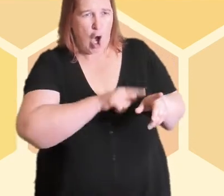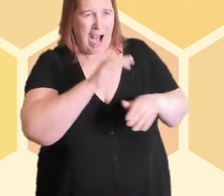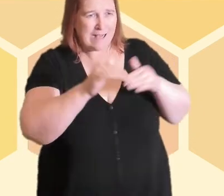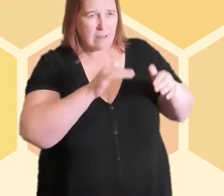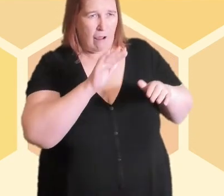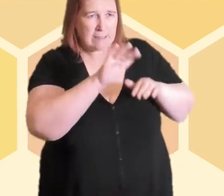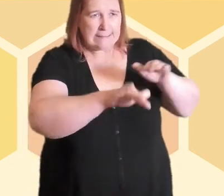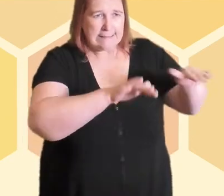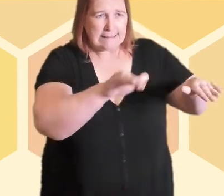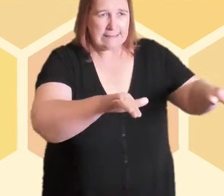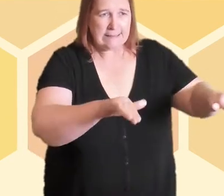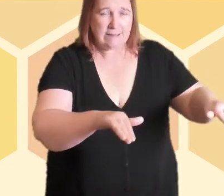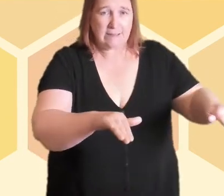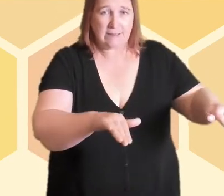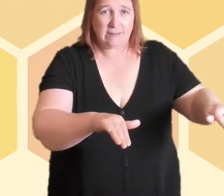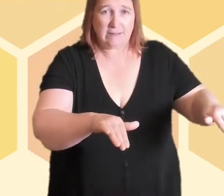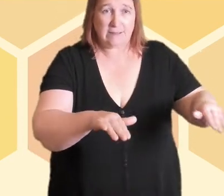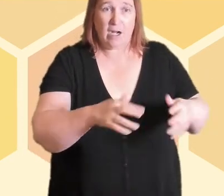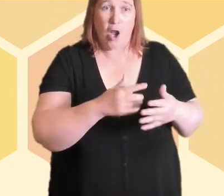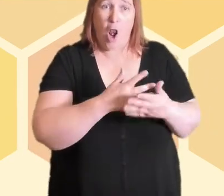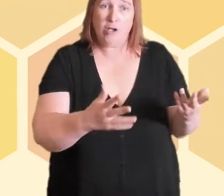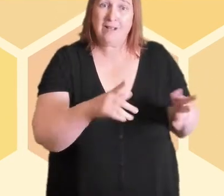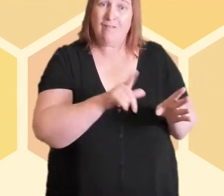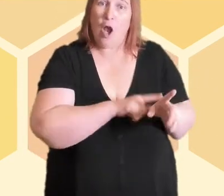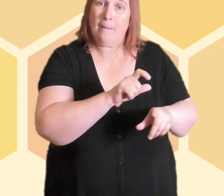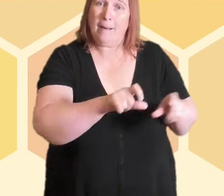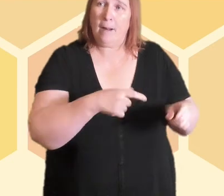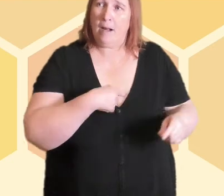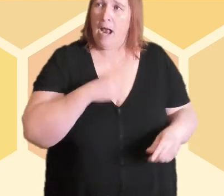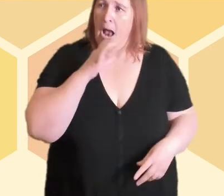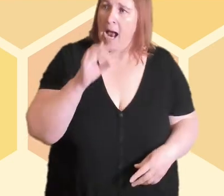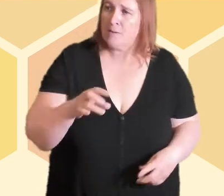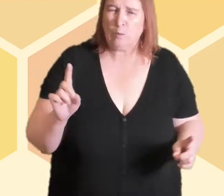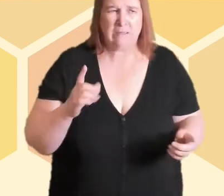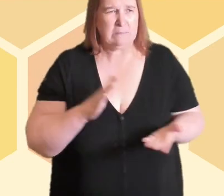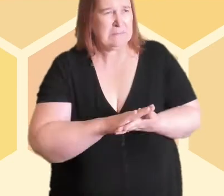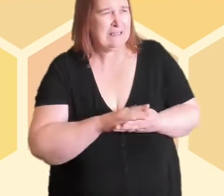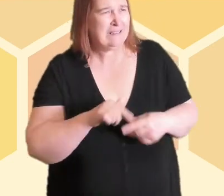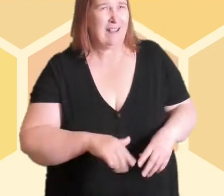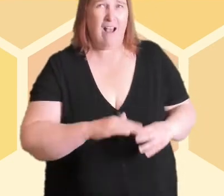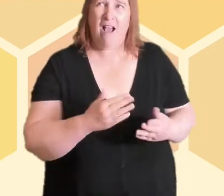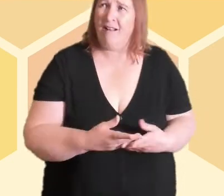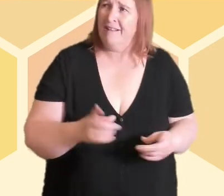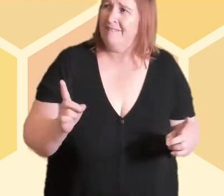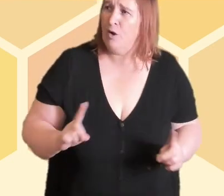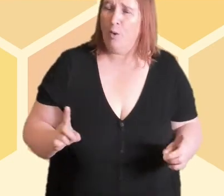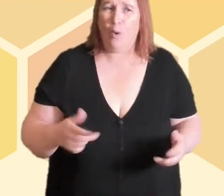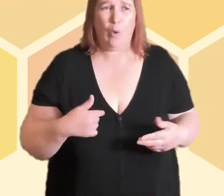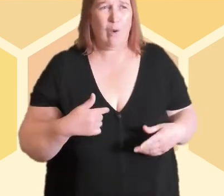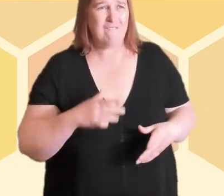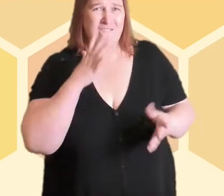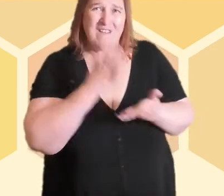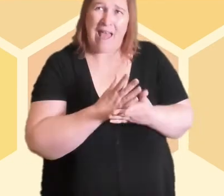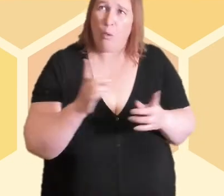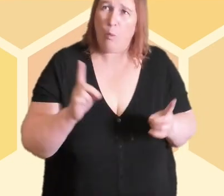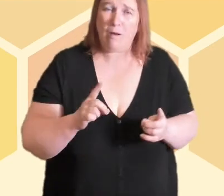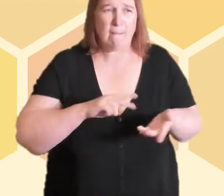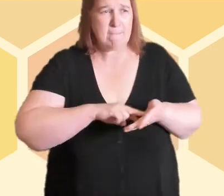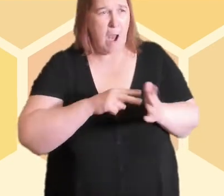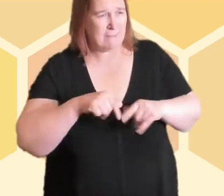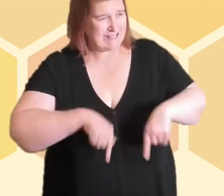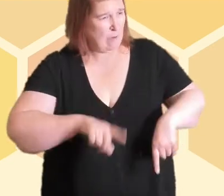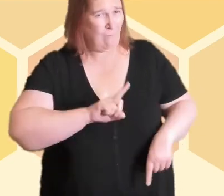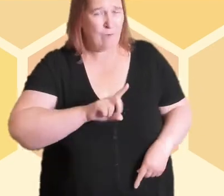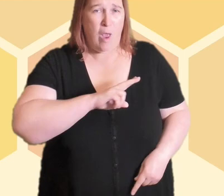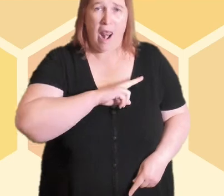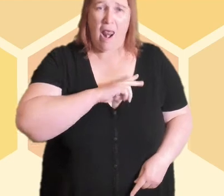many young people have started asking questions about faith and rethinking the purpose of life and